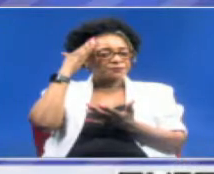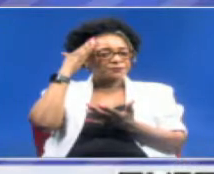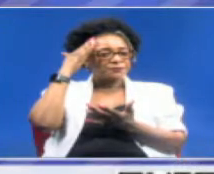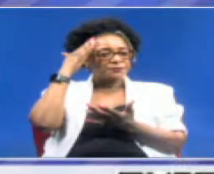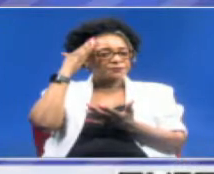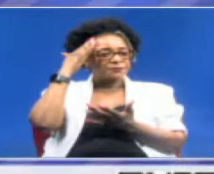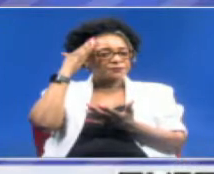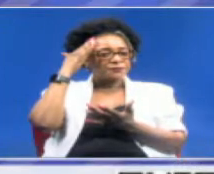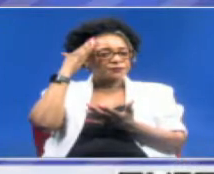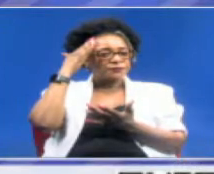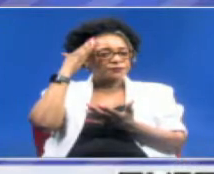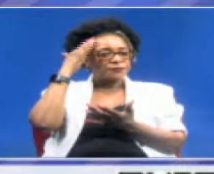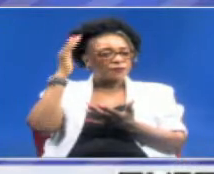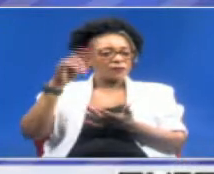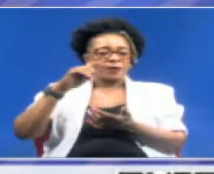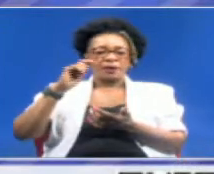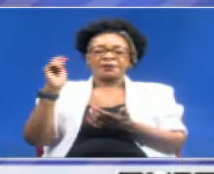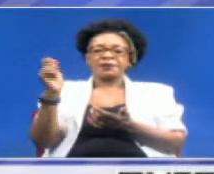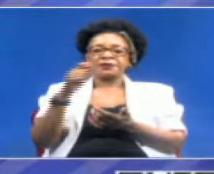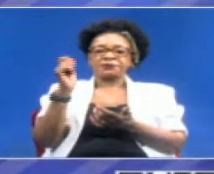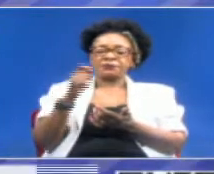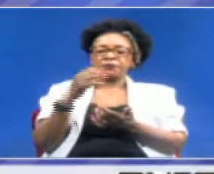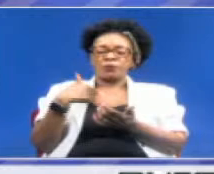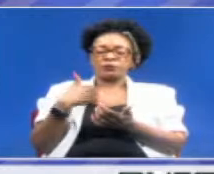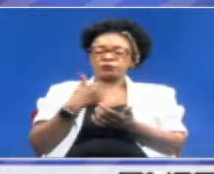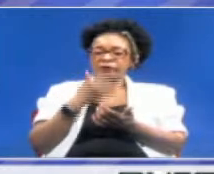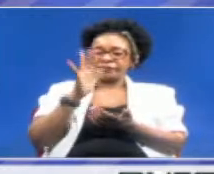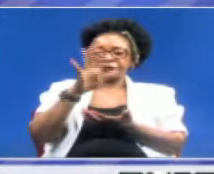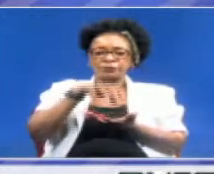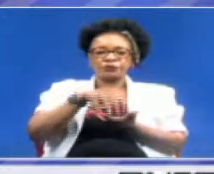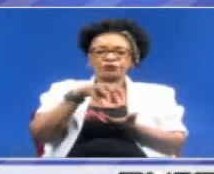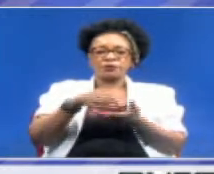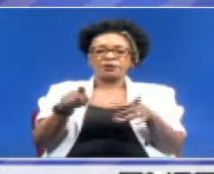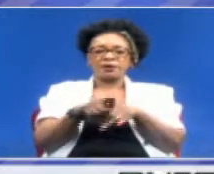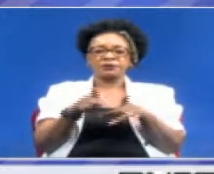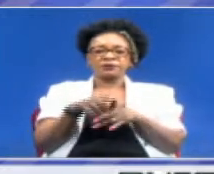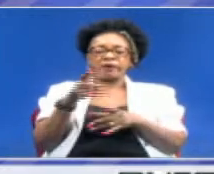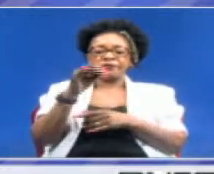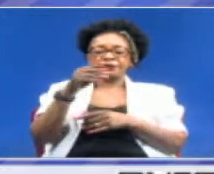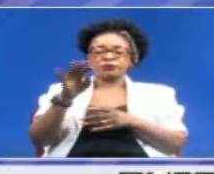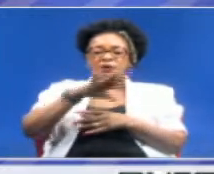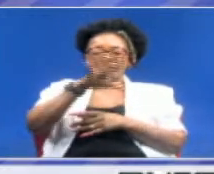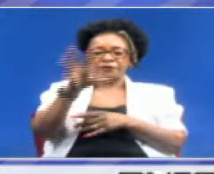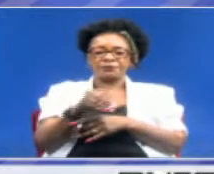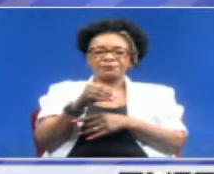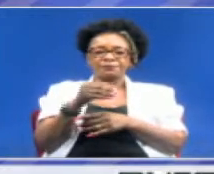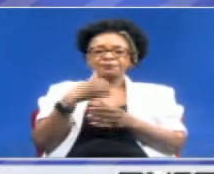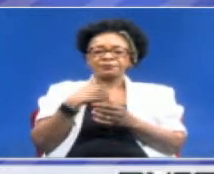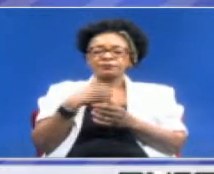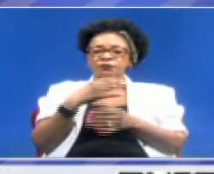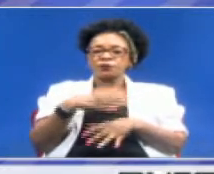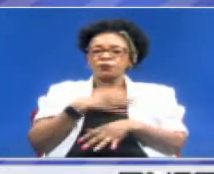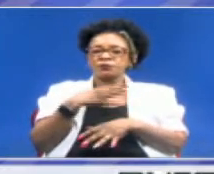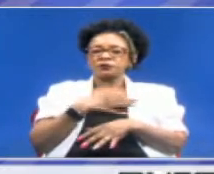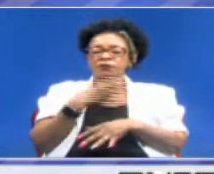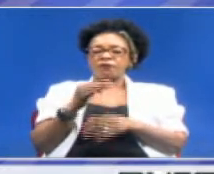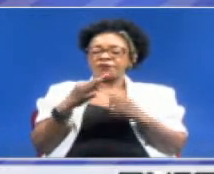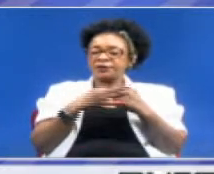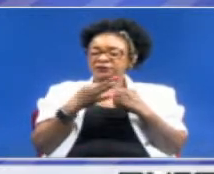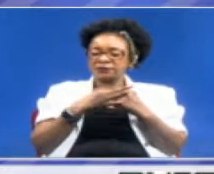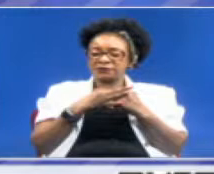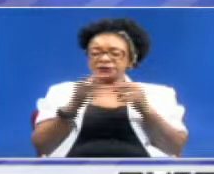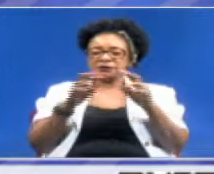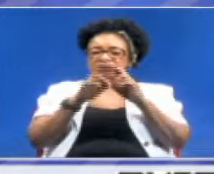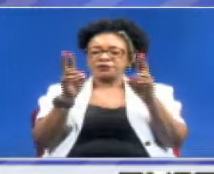And in other news, Kenya looks to anchor its position as an aviation hub in Africa following the hosting of the 8th International Civil